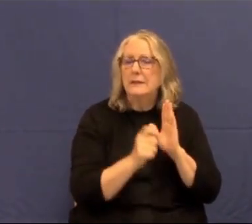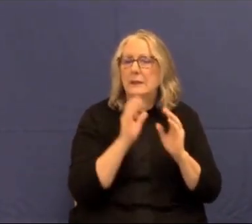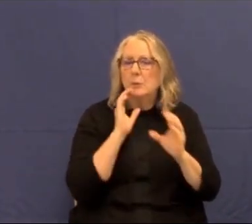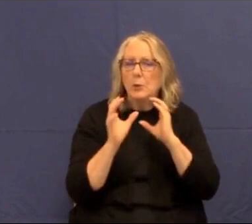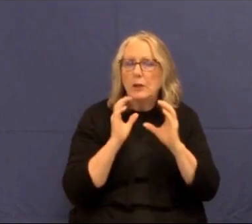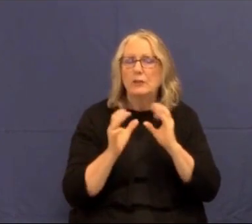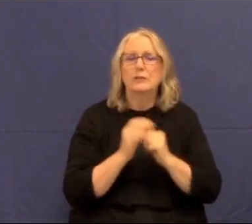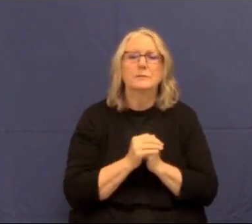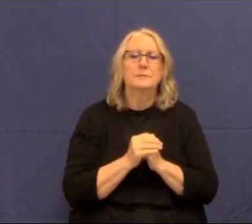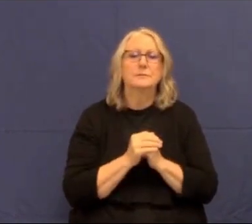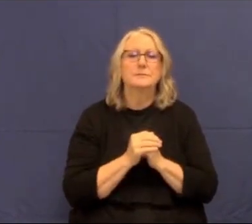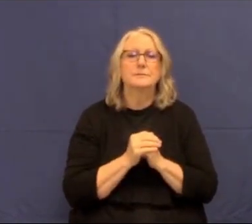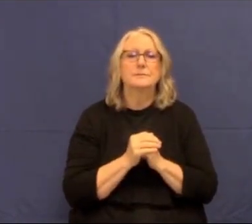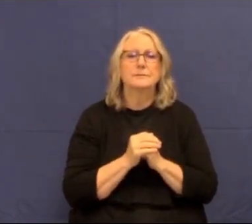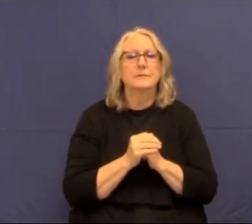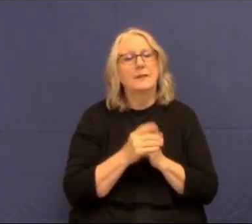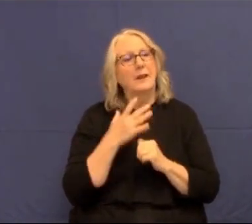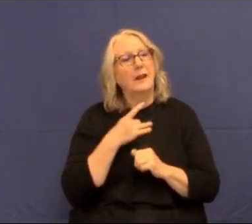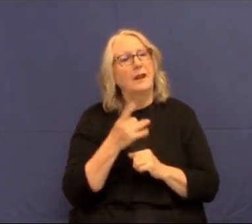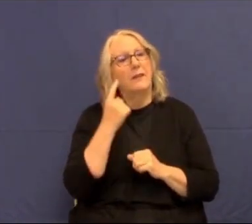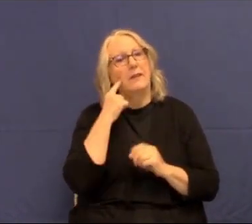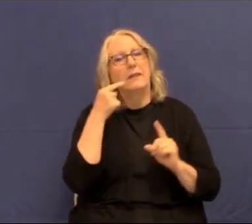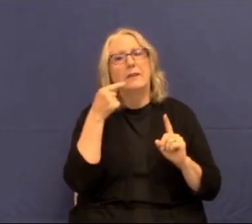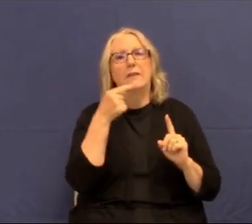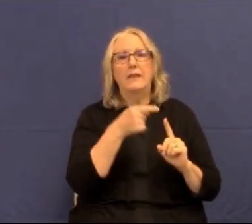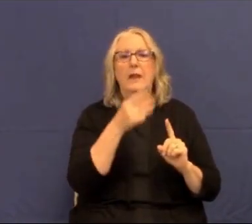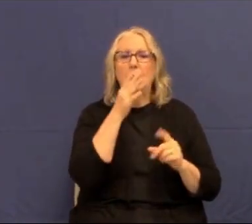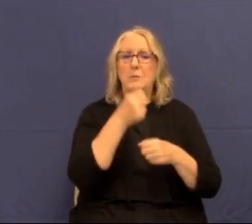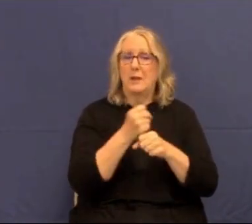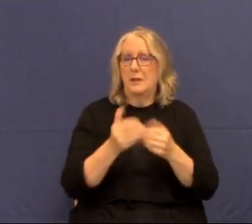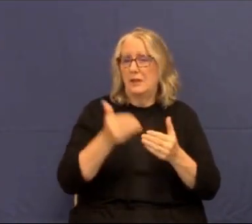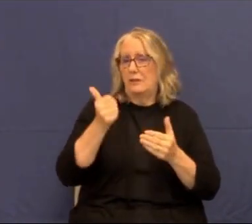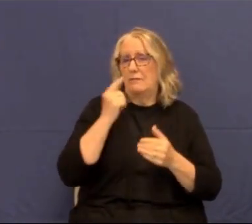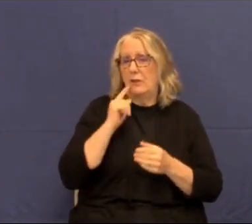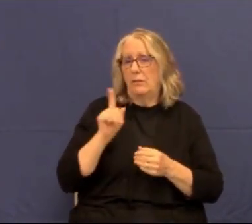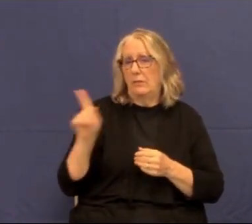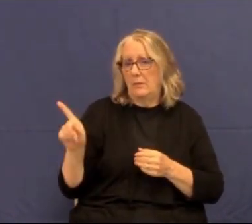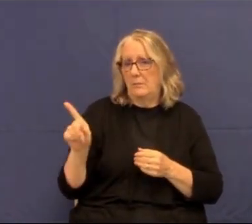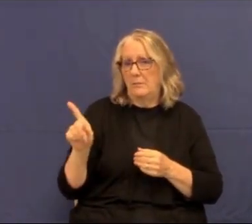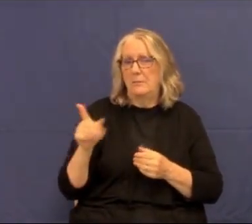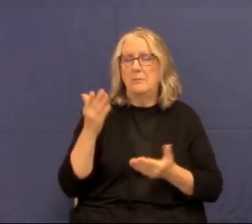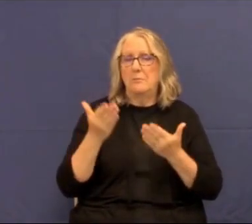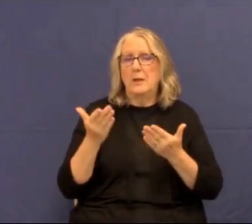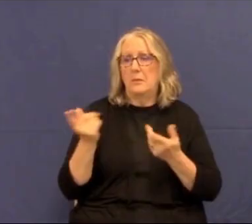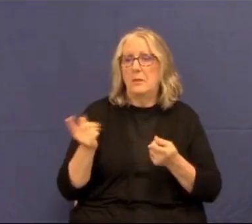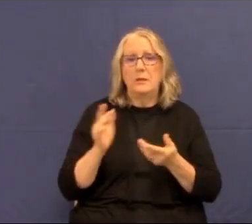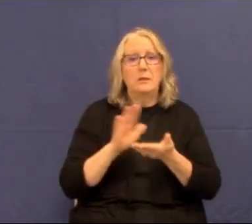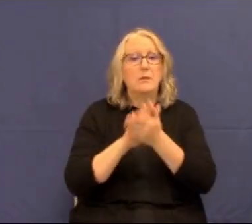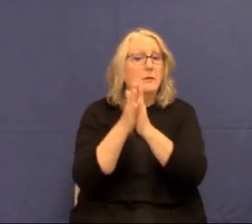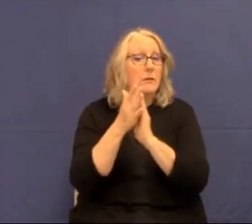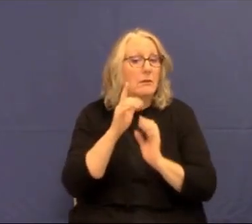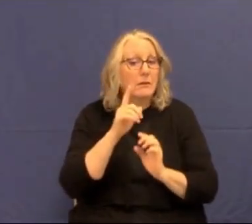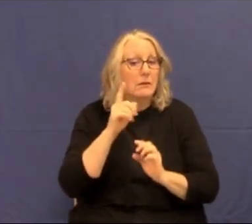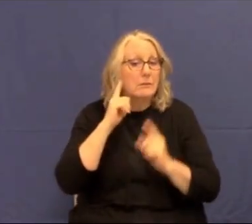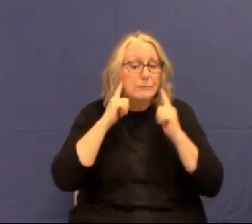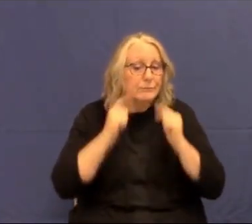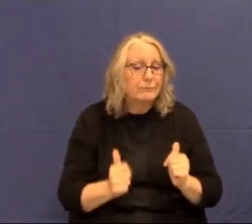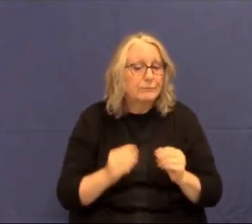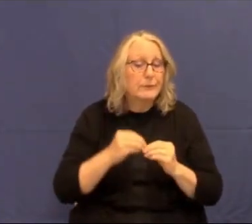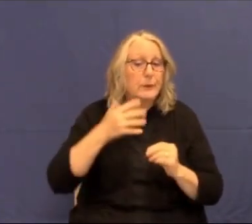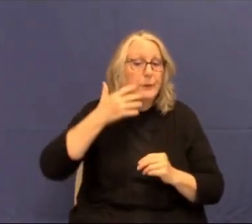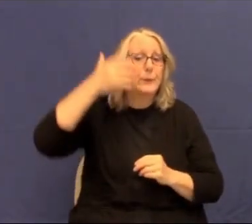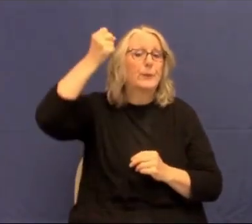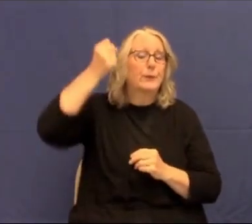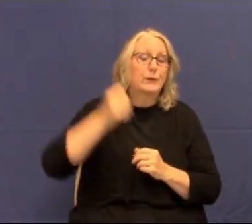form of more written communication, I'd like to think that's only going to make things easier for them. Perhaps they do acquire hearing loss in